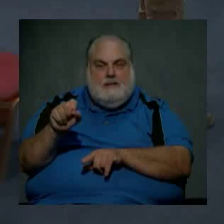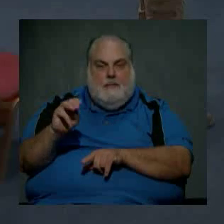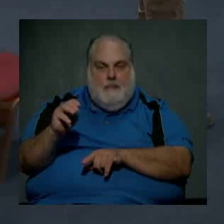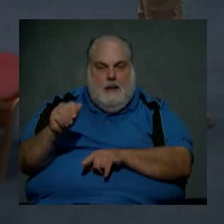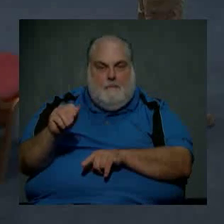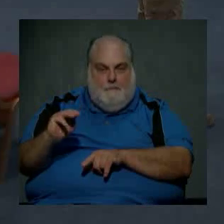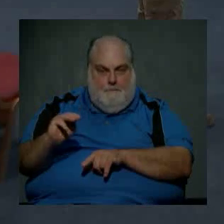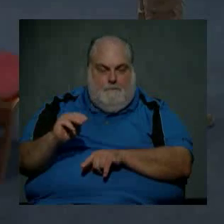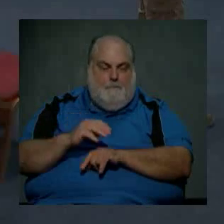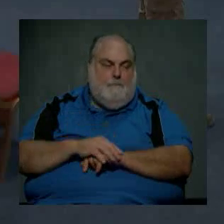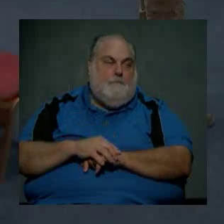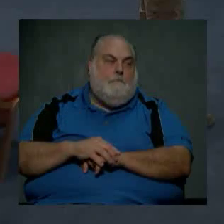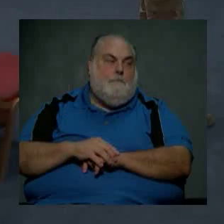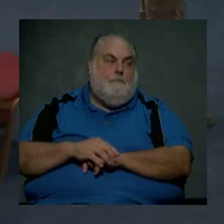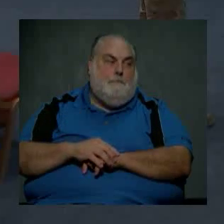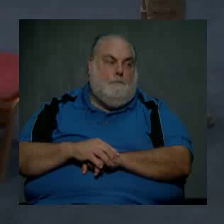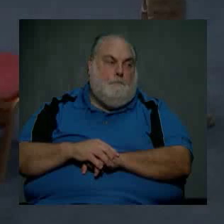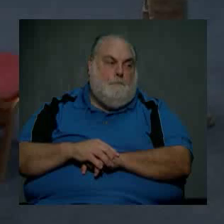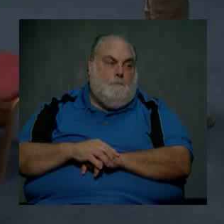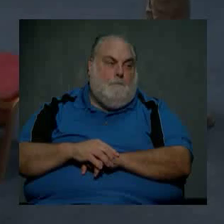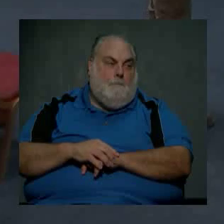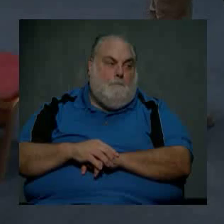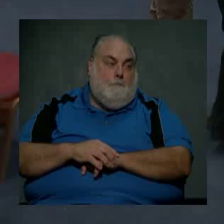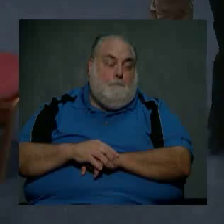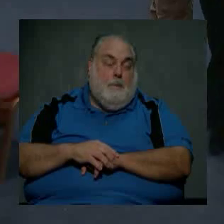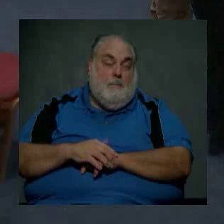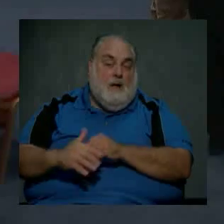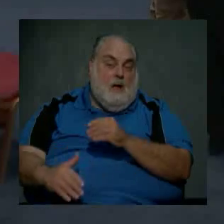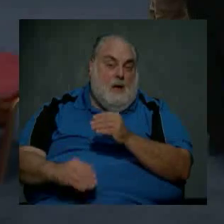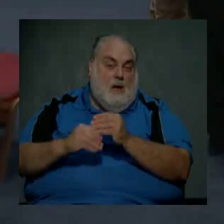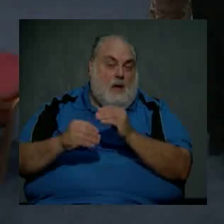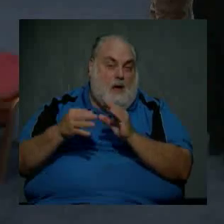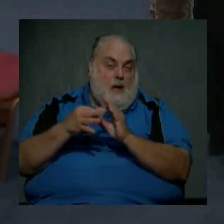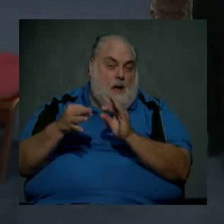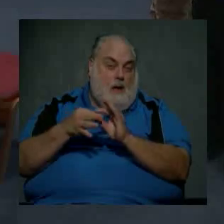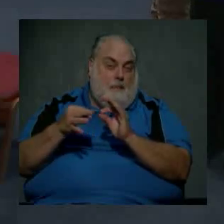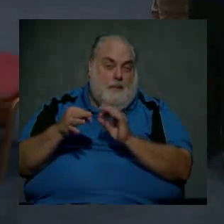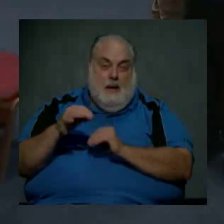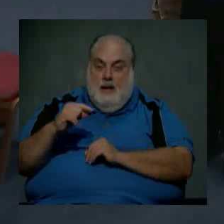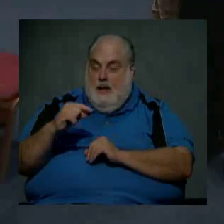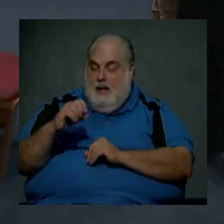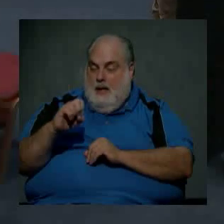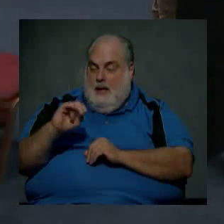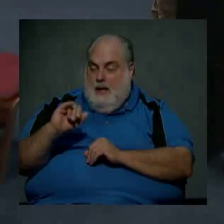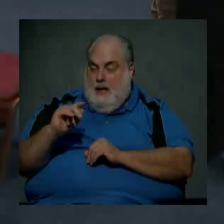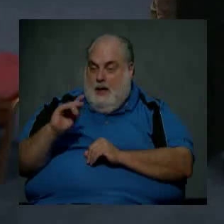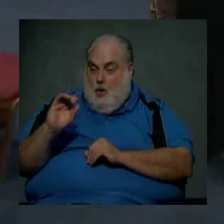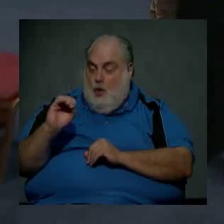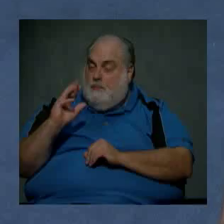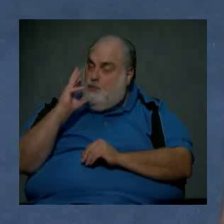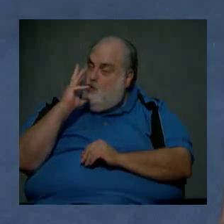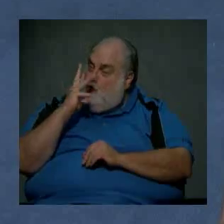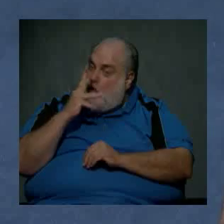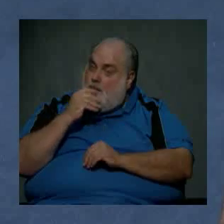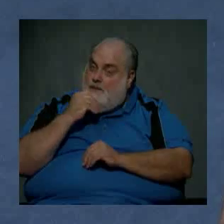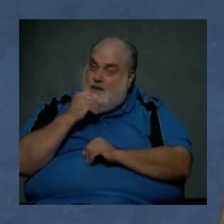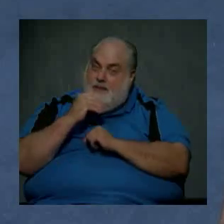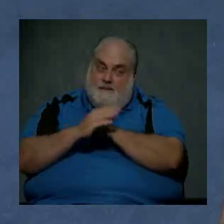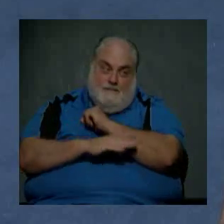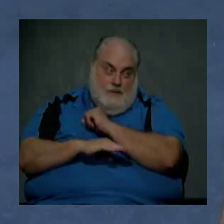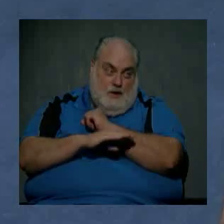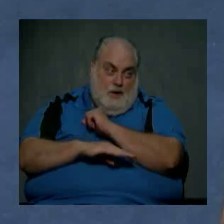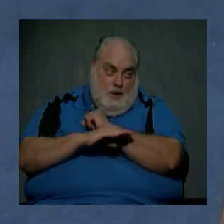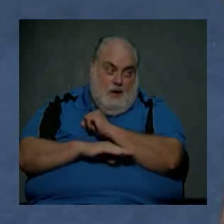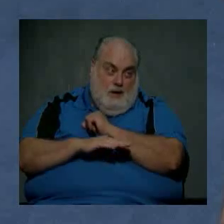Mm-hmm. Okay. I would want to mention, though, the ginkgo is quite beautiful in the fall. I don't know if you've seen them before, but it's going to